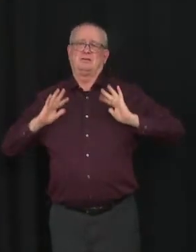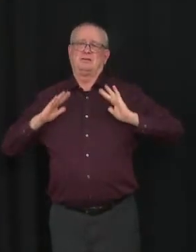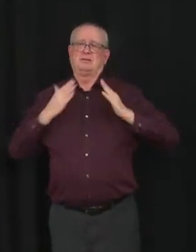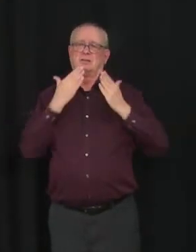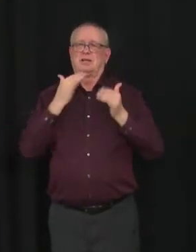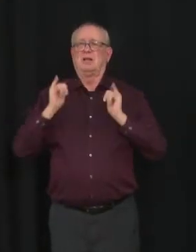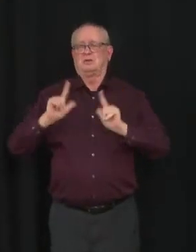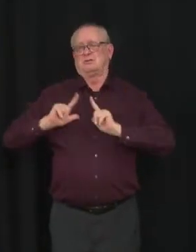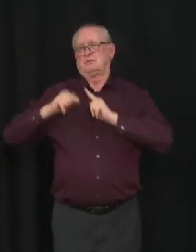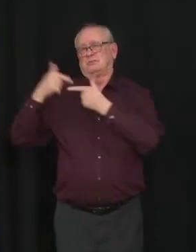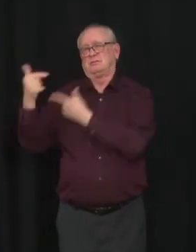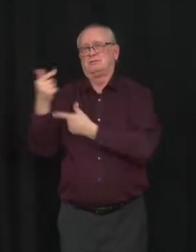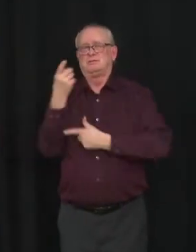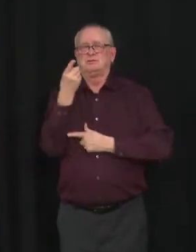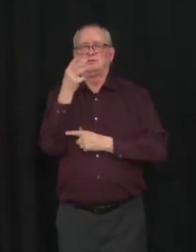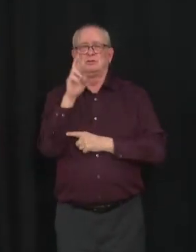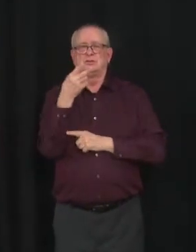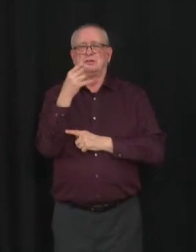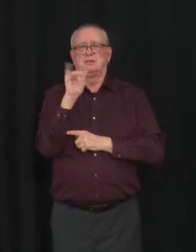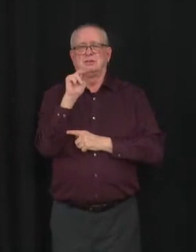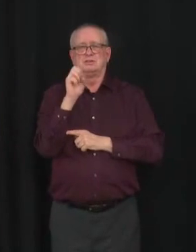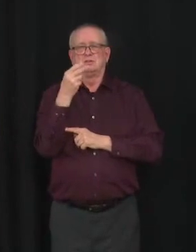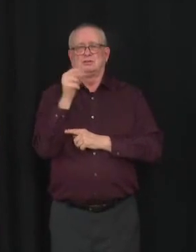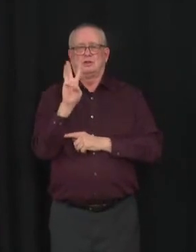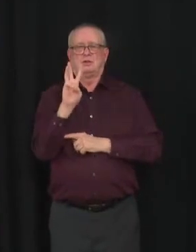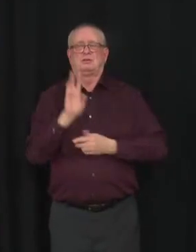will now provide today's COVID-19 update.